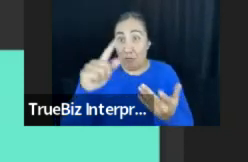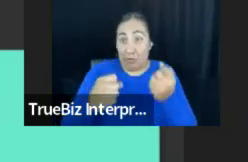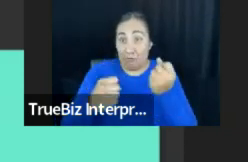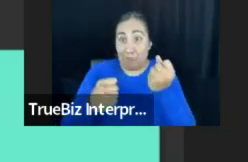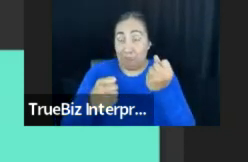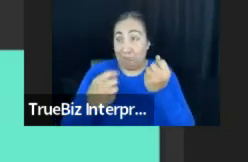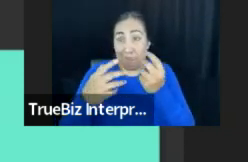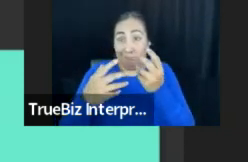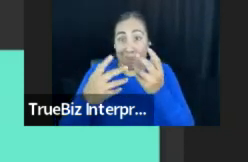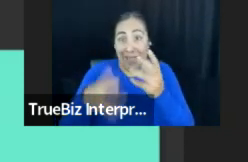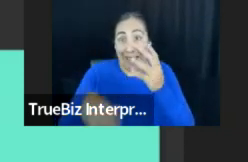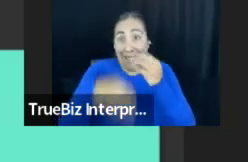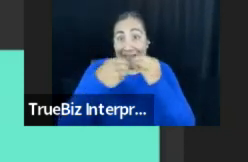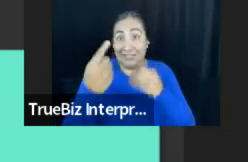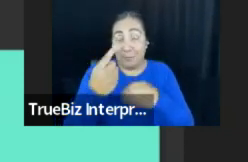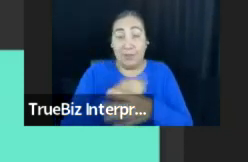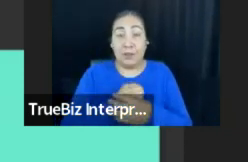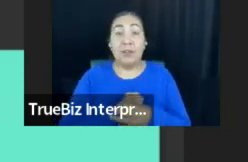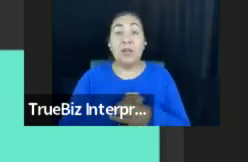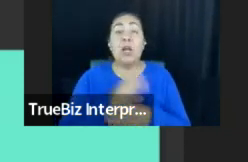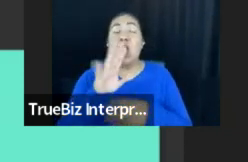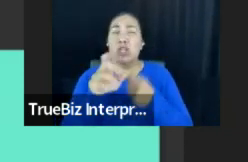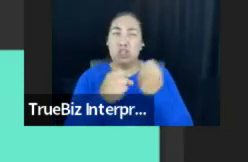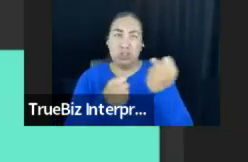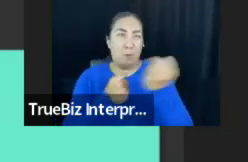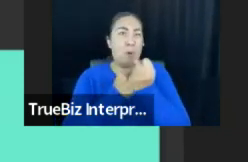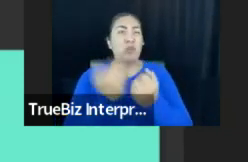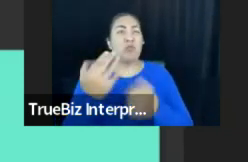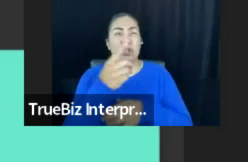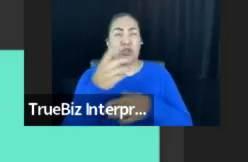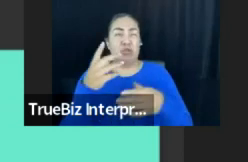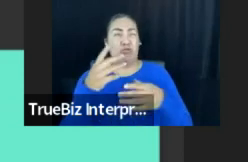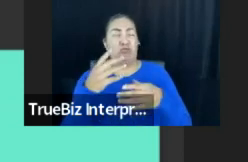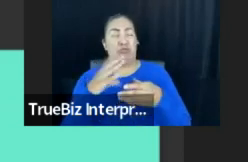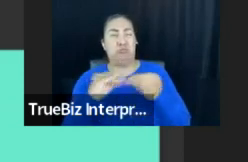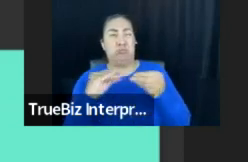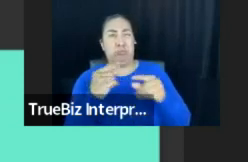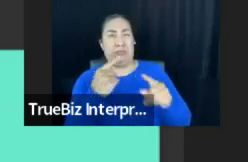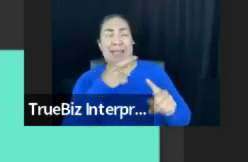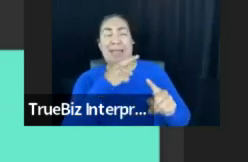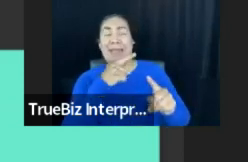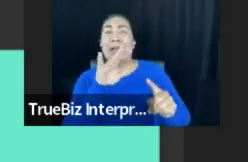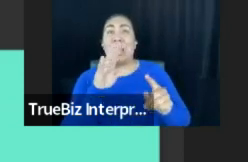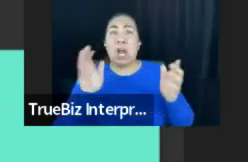saying about encouraging the questions, something that we have been